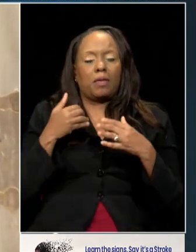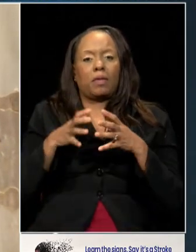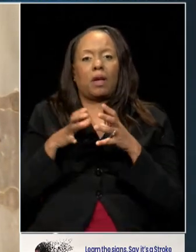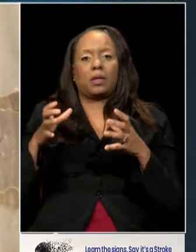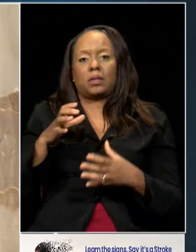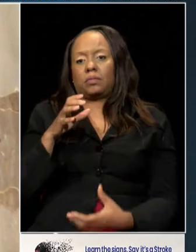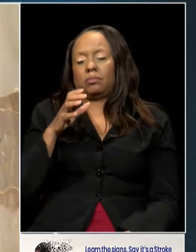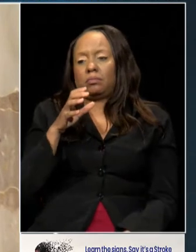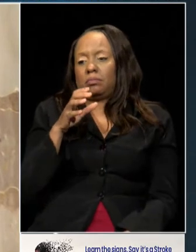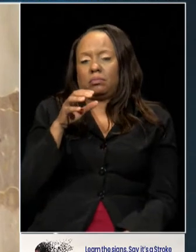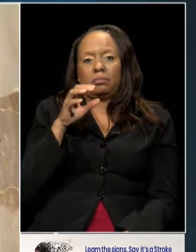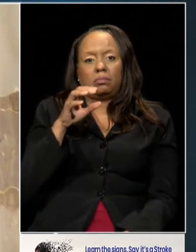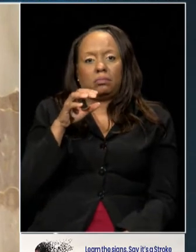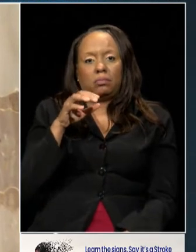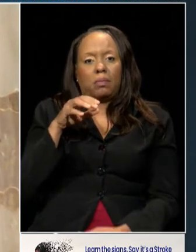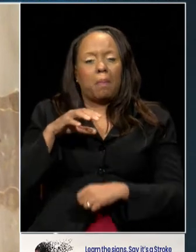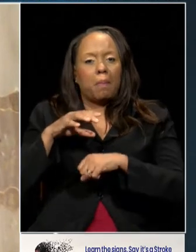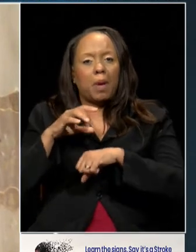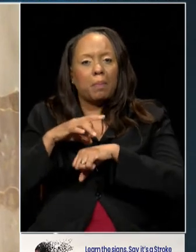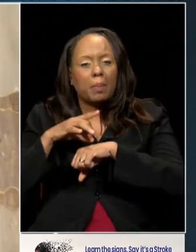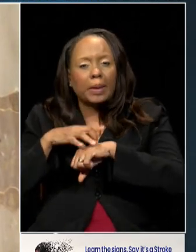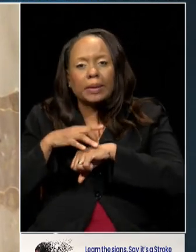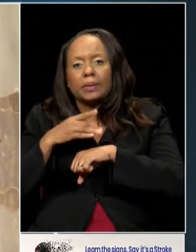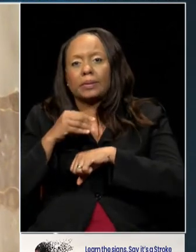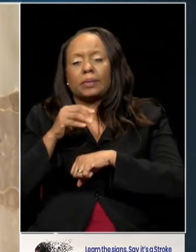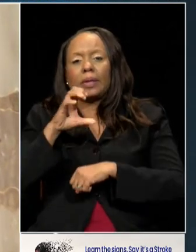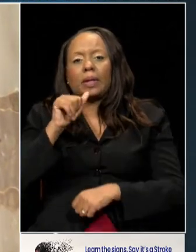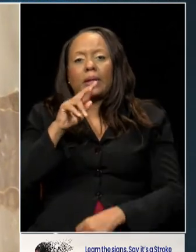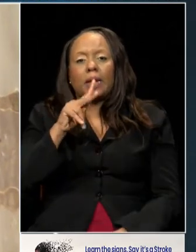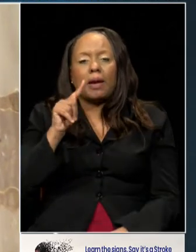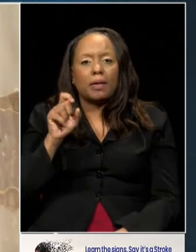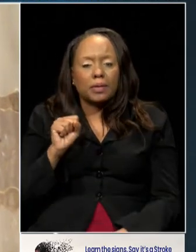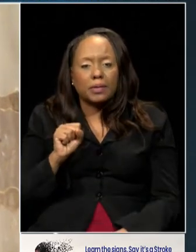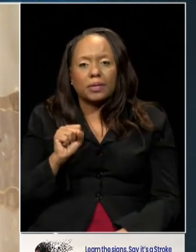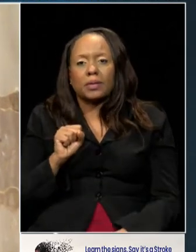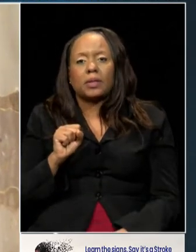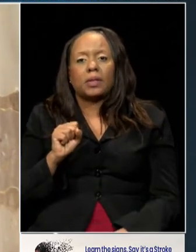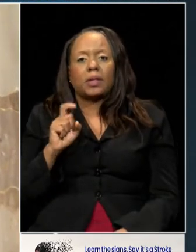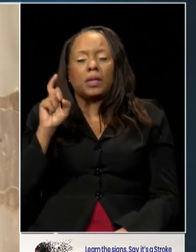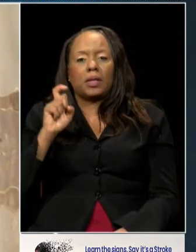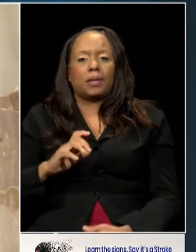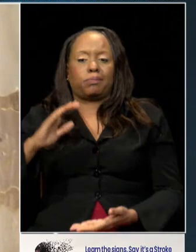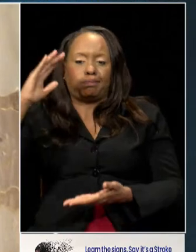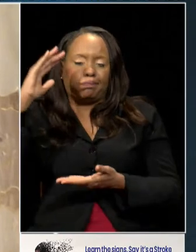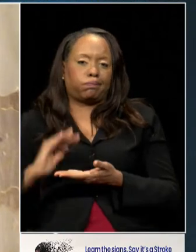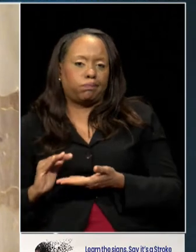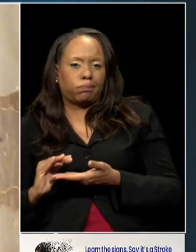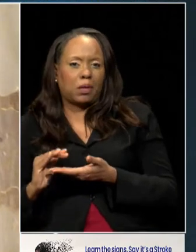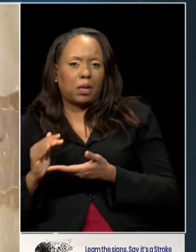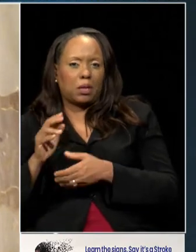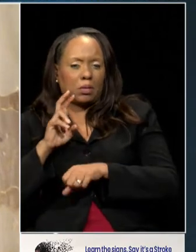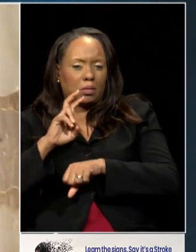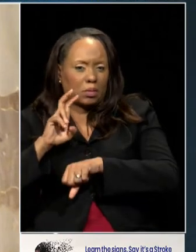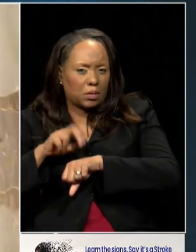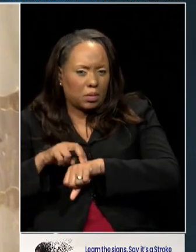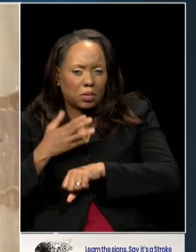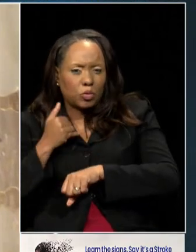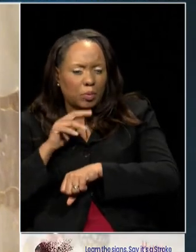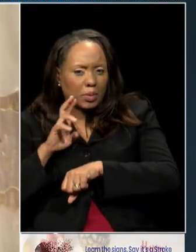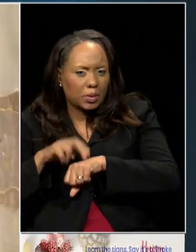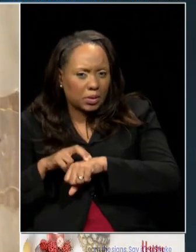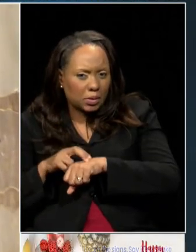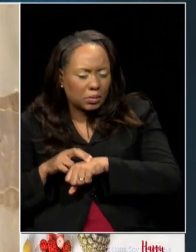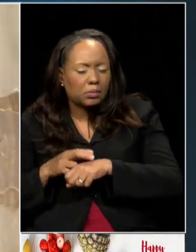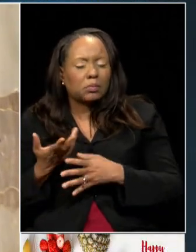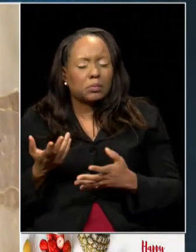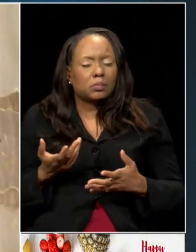need as much potato, or you don't need as much sweet potato. You can cut your carbohydrate portion because you're having starchy vegetables.